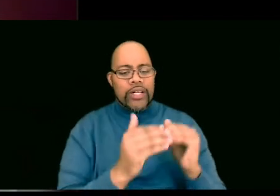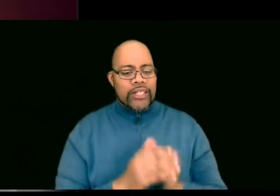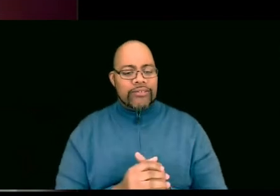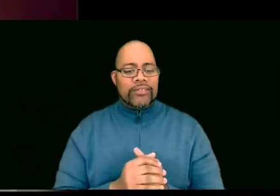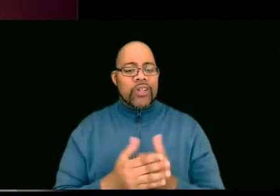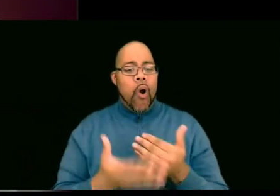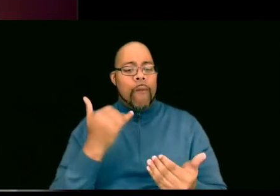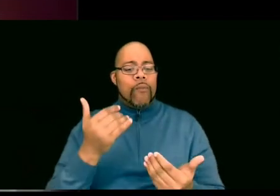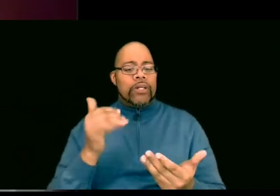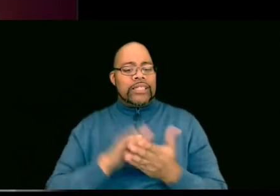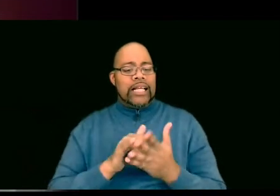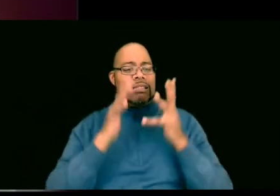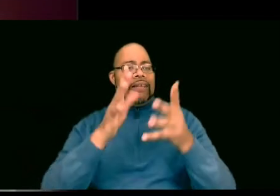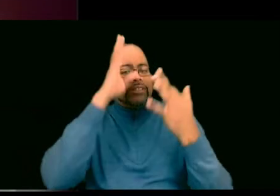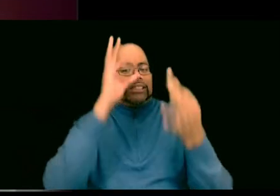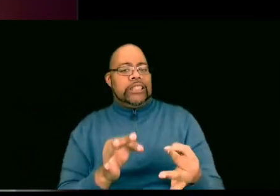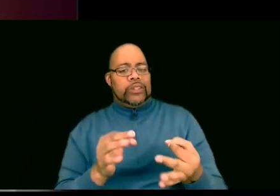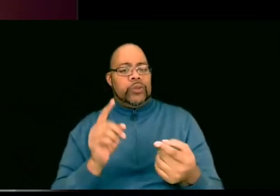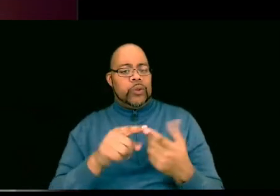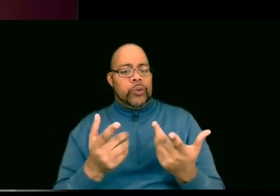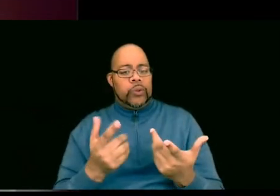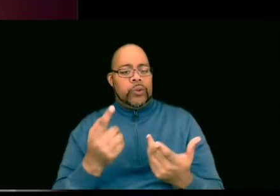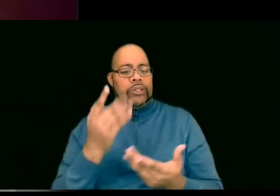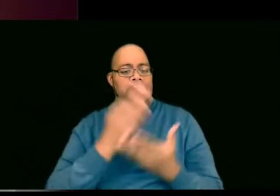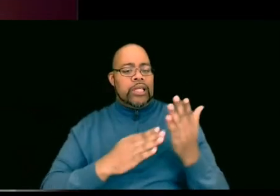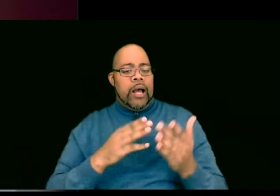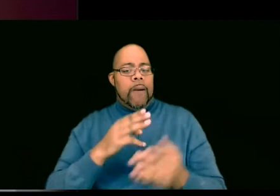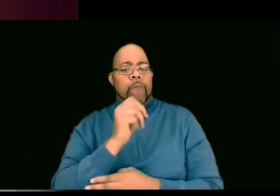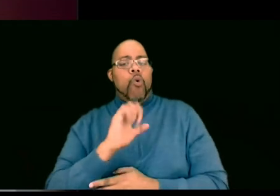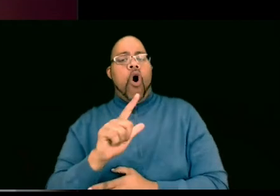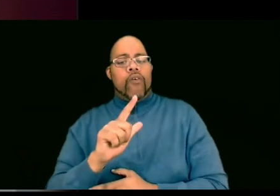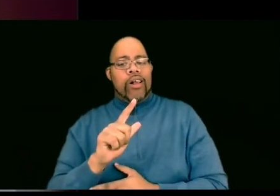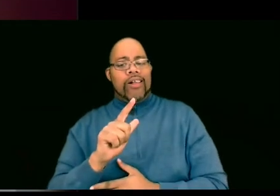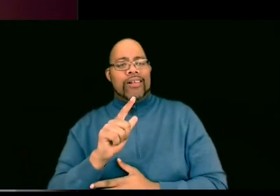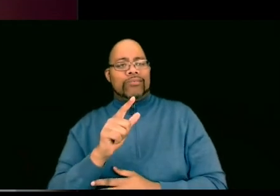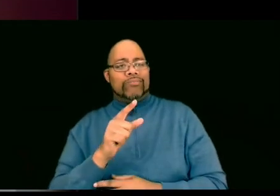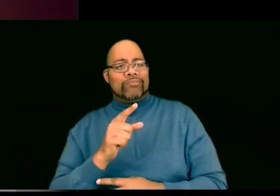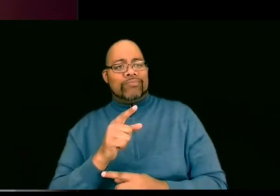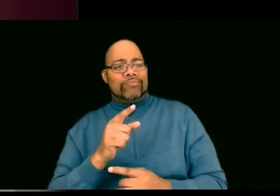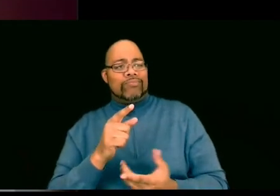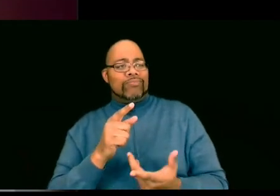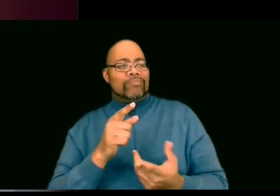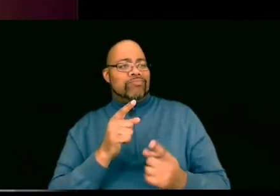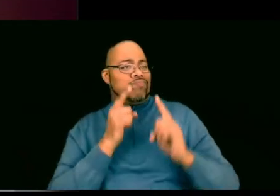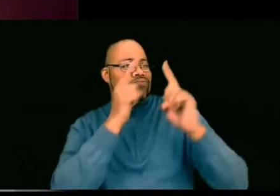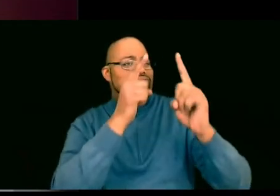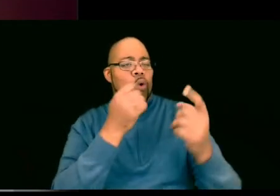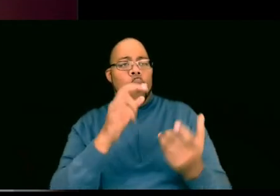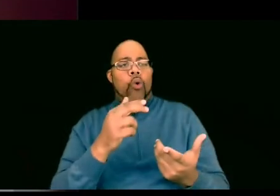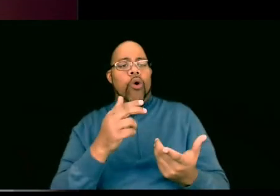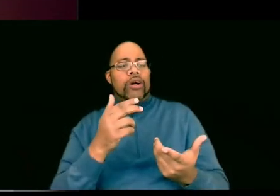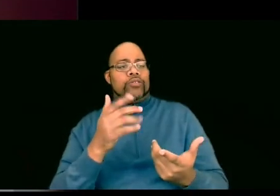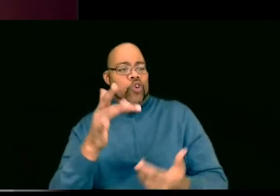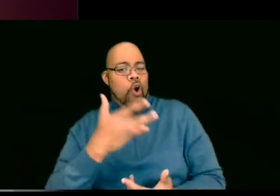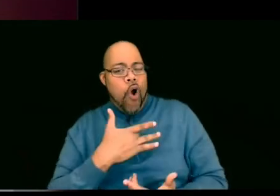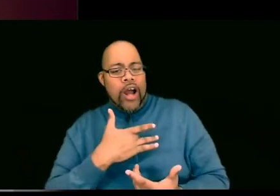and equity, which almost is left up to some moral obligation or the goodness out of one's heart to